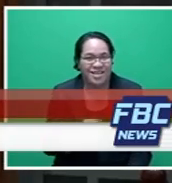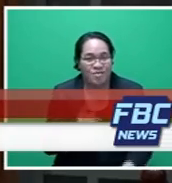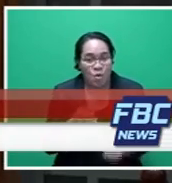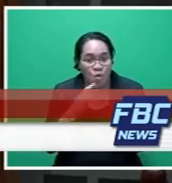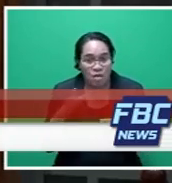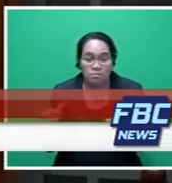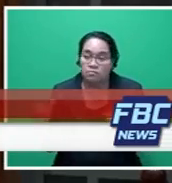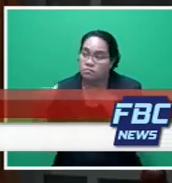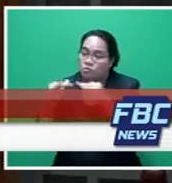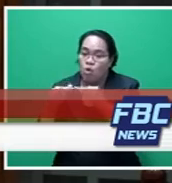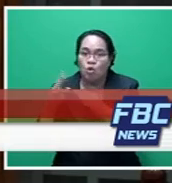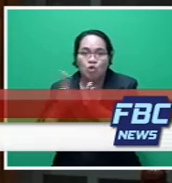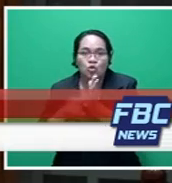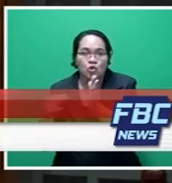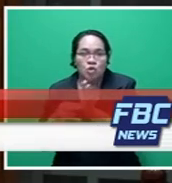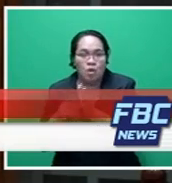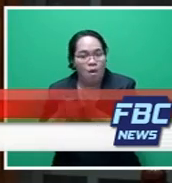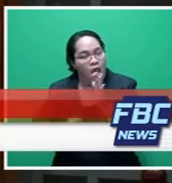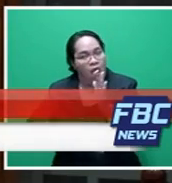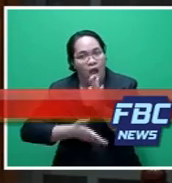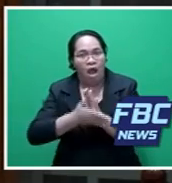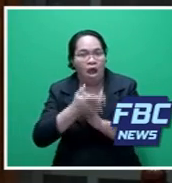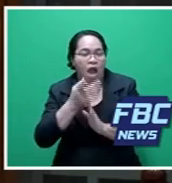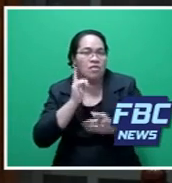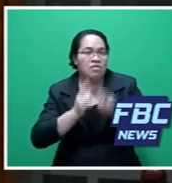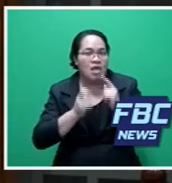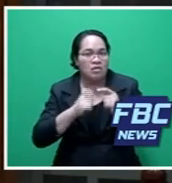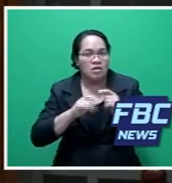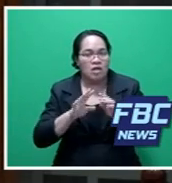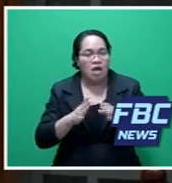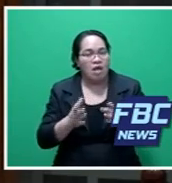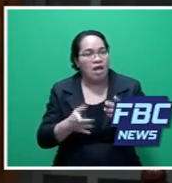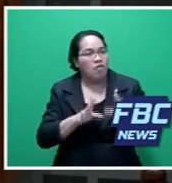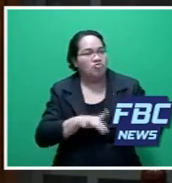Zealand, have one of the highest test positivity in the world, in Australia.